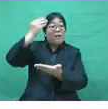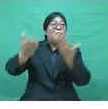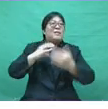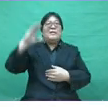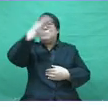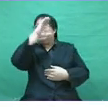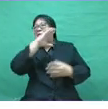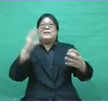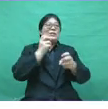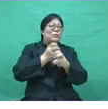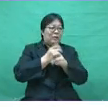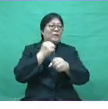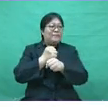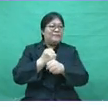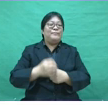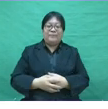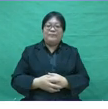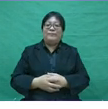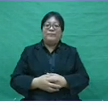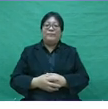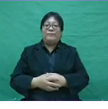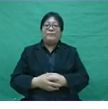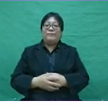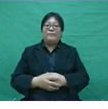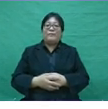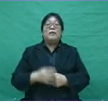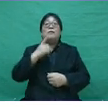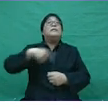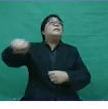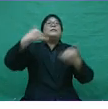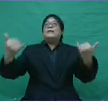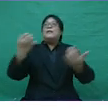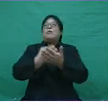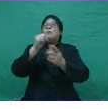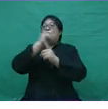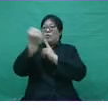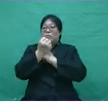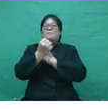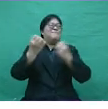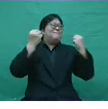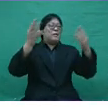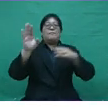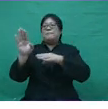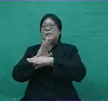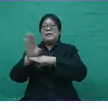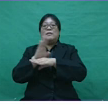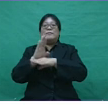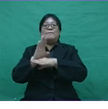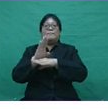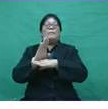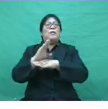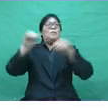in getting employment opportunities. Considering the economic situation where many businesses put hiring on